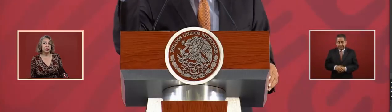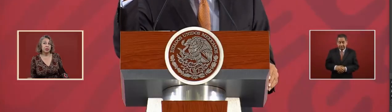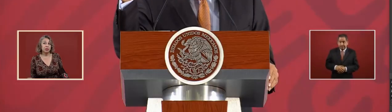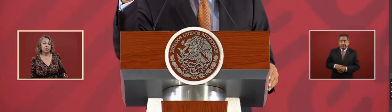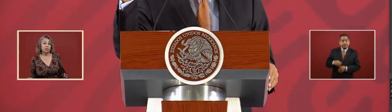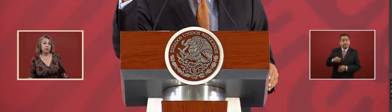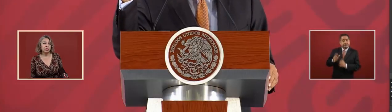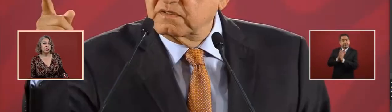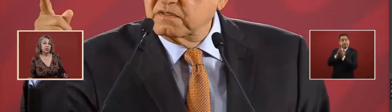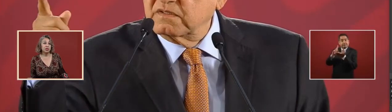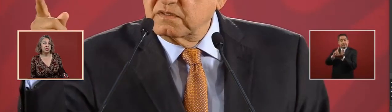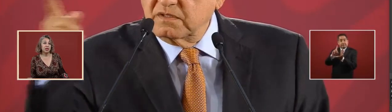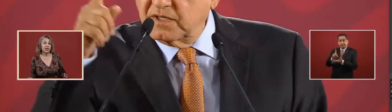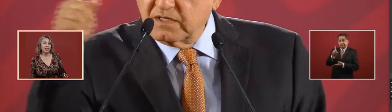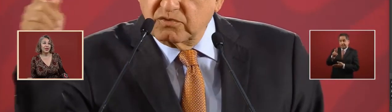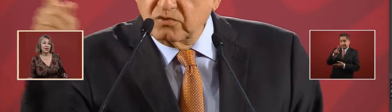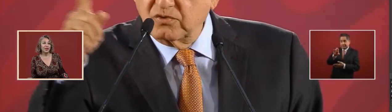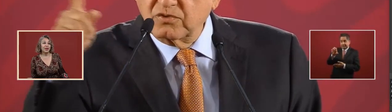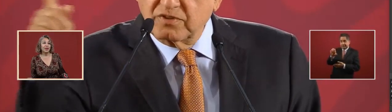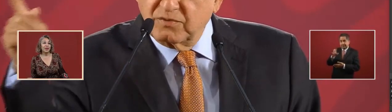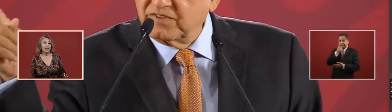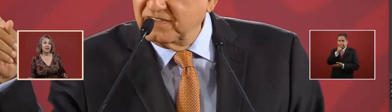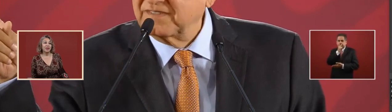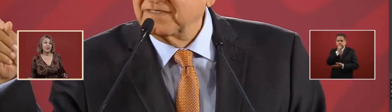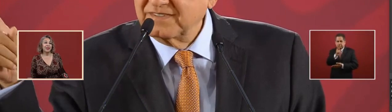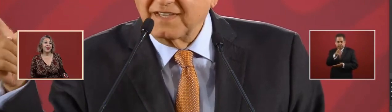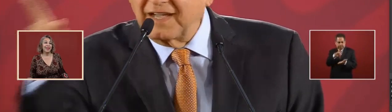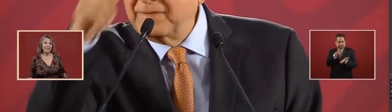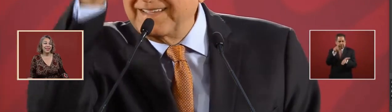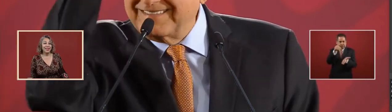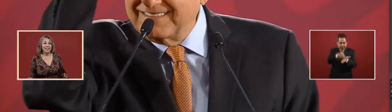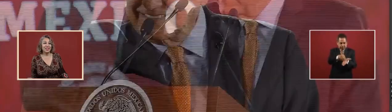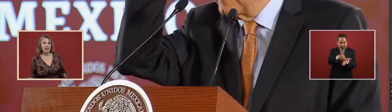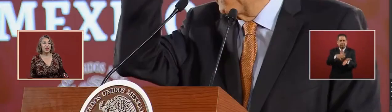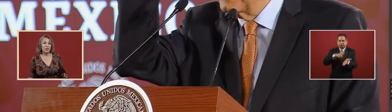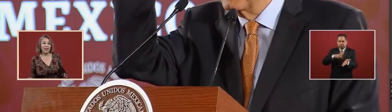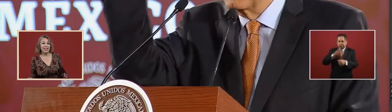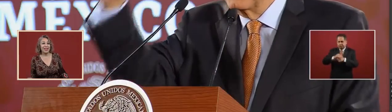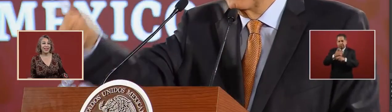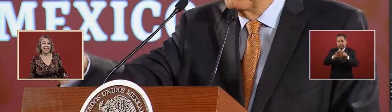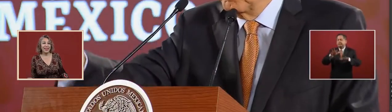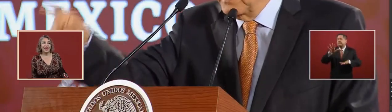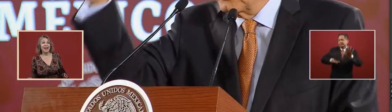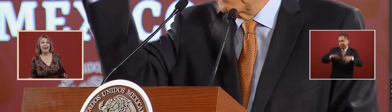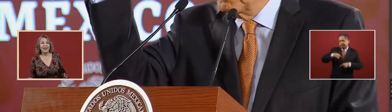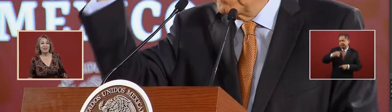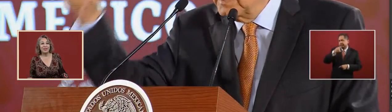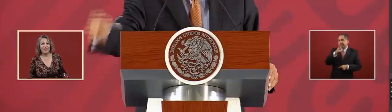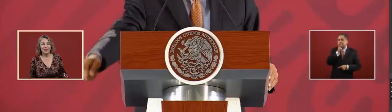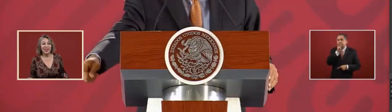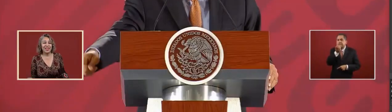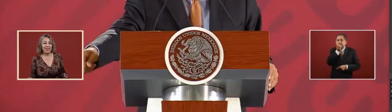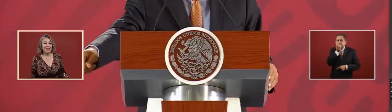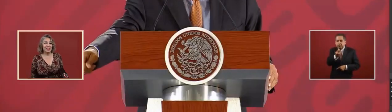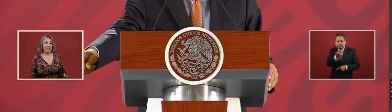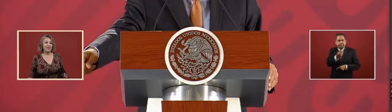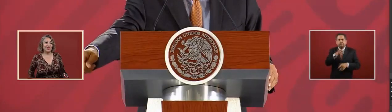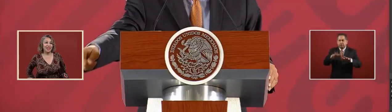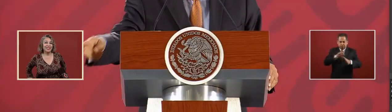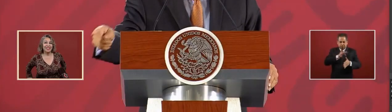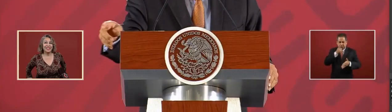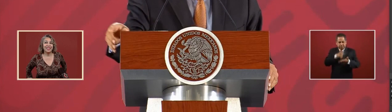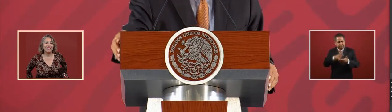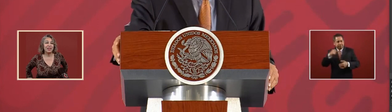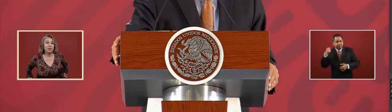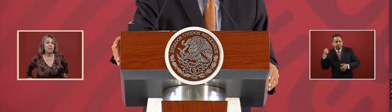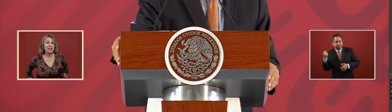Academia de la Lengua. Due to the nada más que yo no lo digo así. A veces. To go by the pero está permitido. By the use of